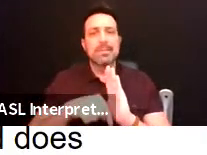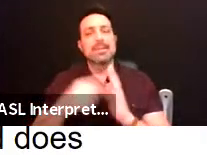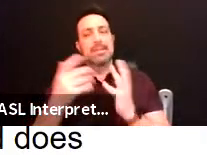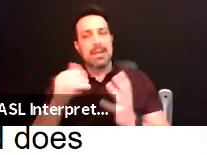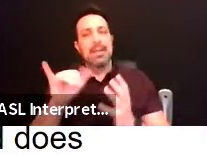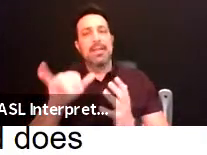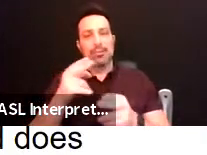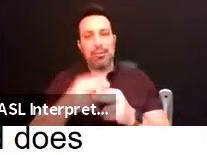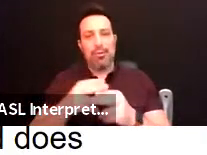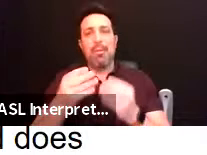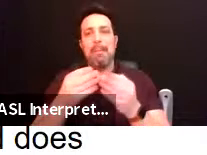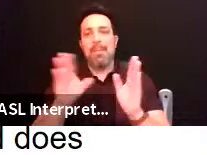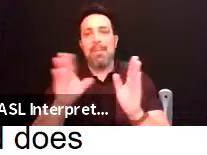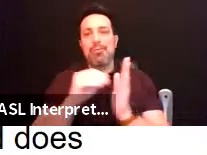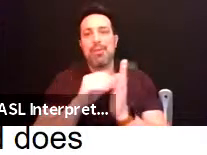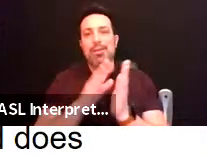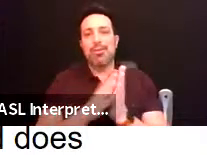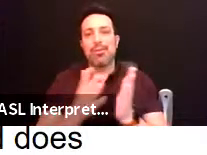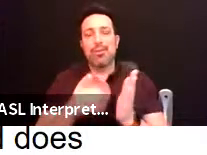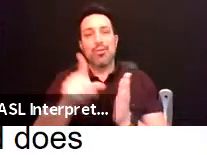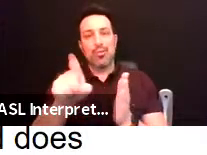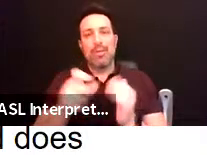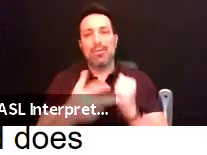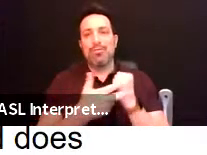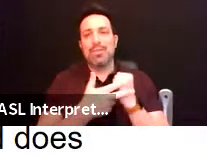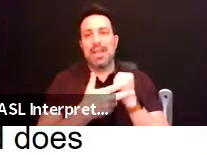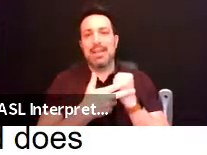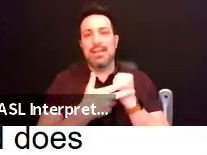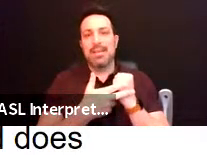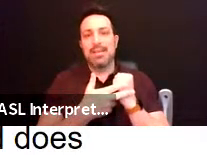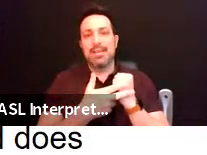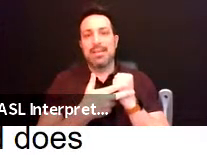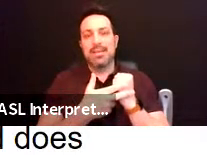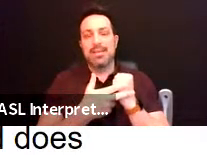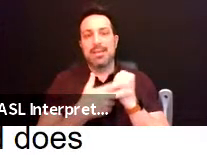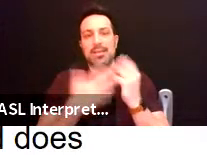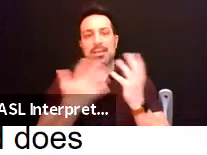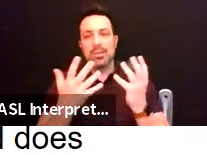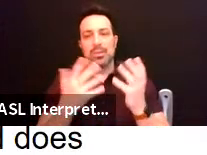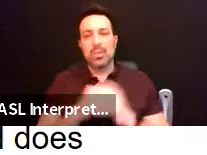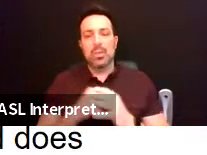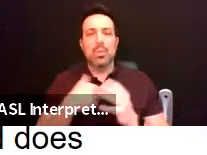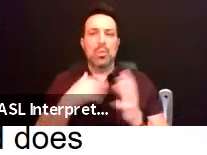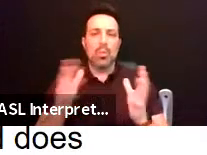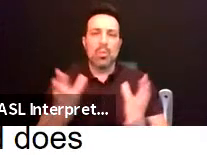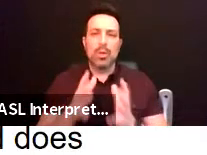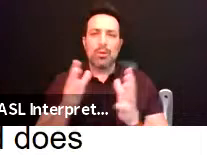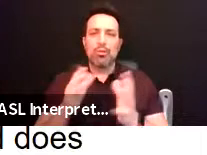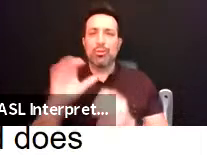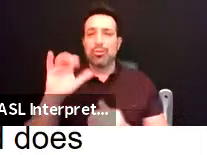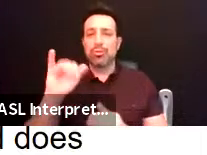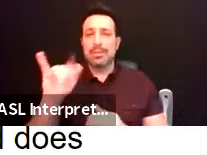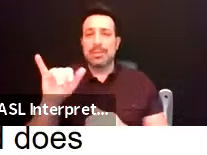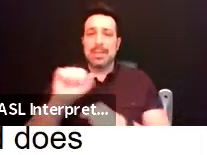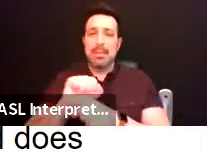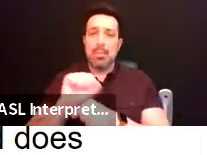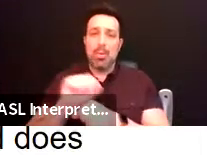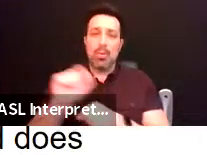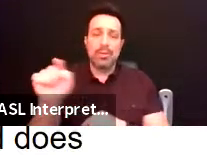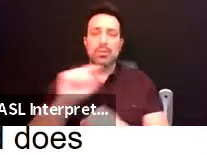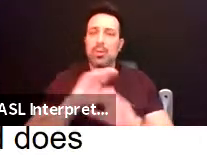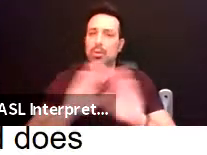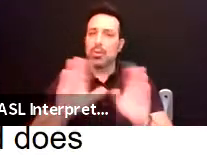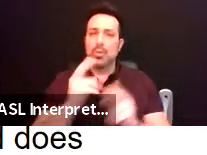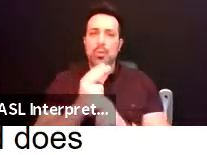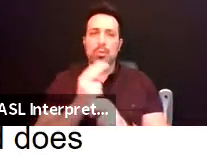public record and you have to retain it. So we encourage city employees to not